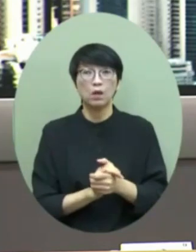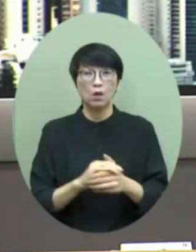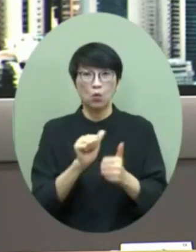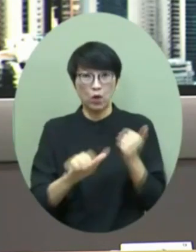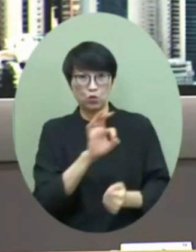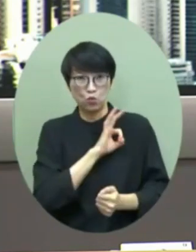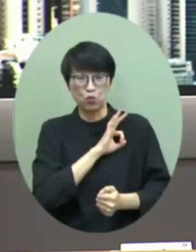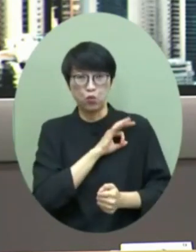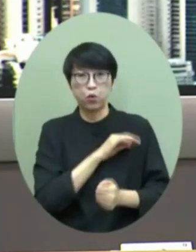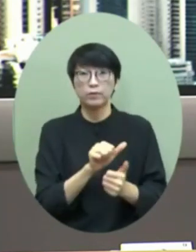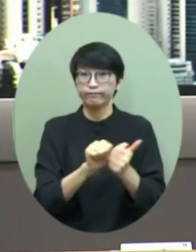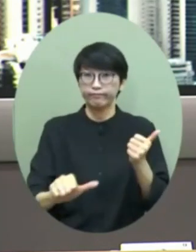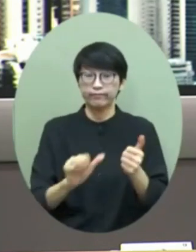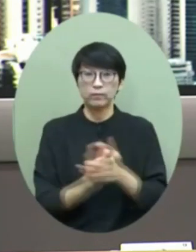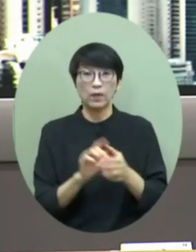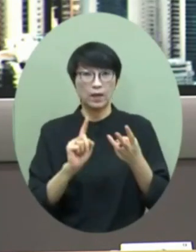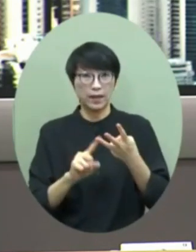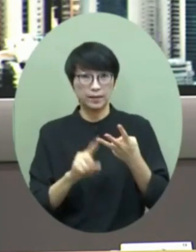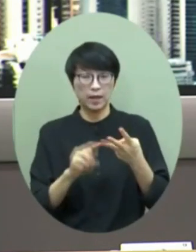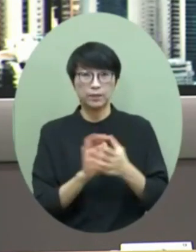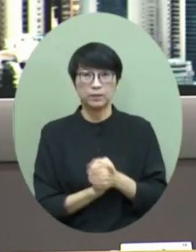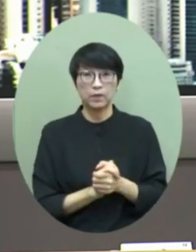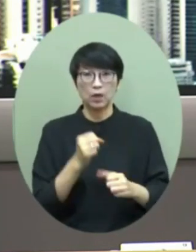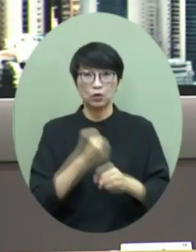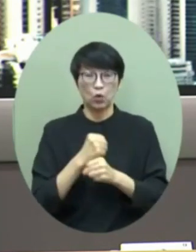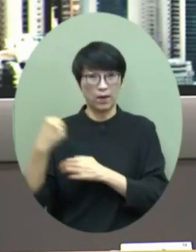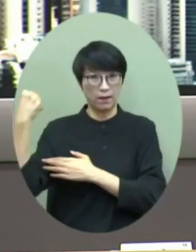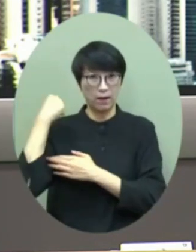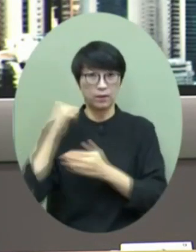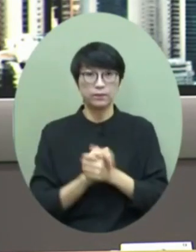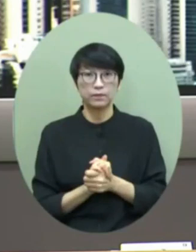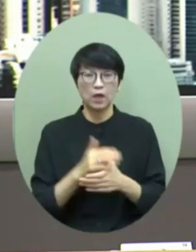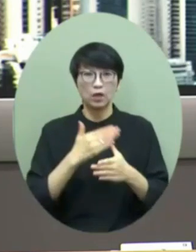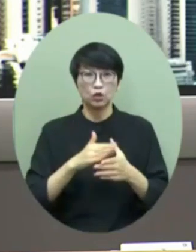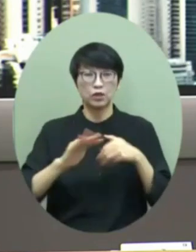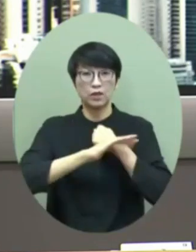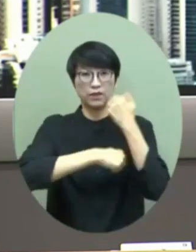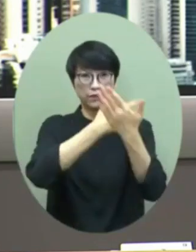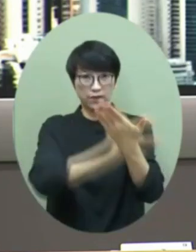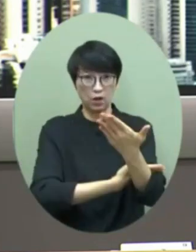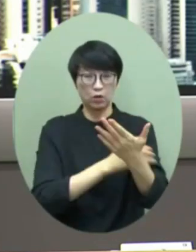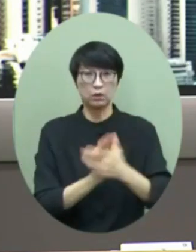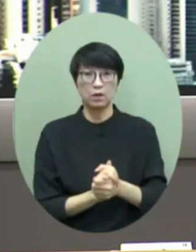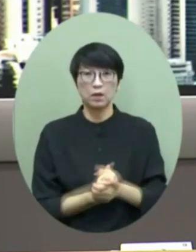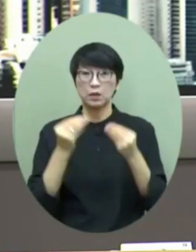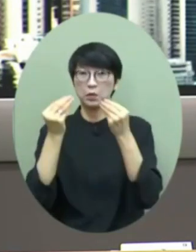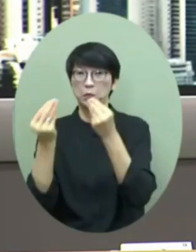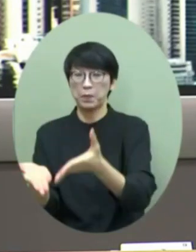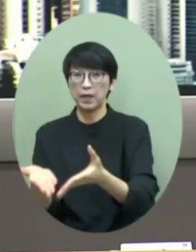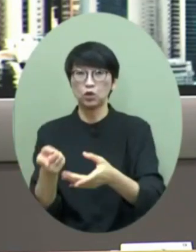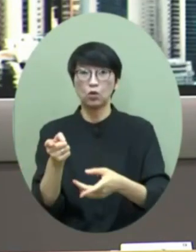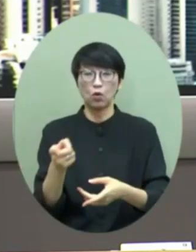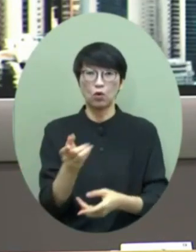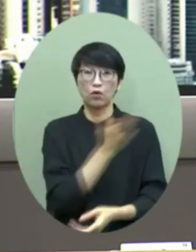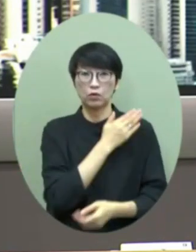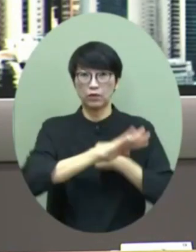department. And this person would also be a member of the Committee for Safeguarding National Security. And of course, there